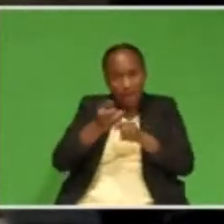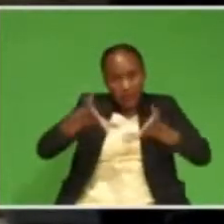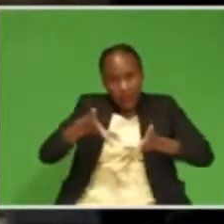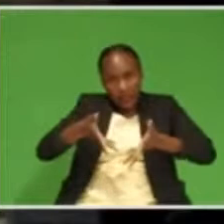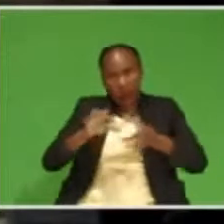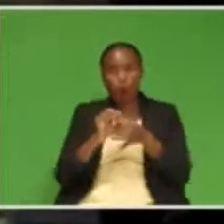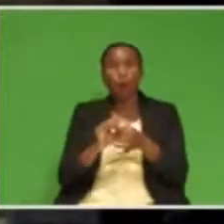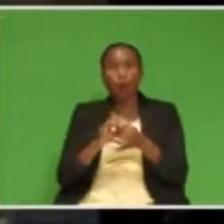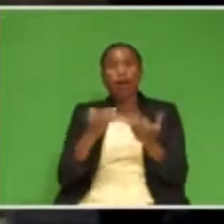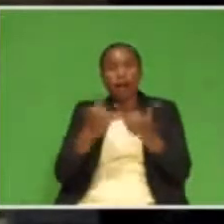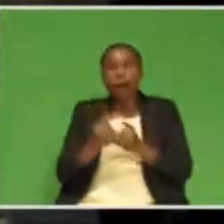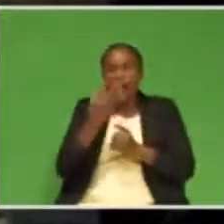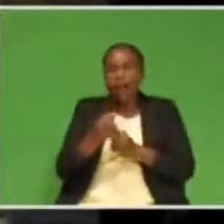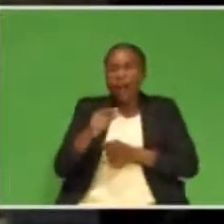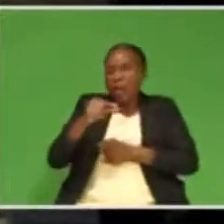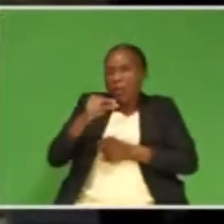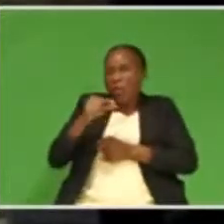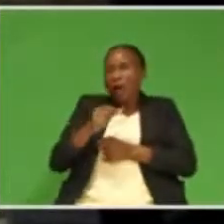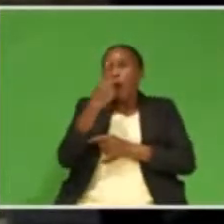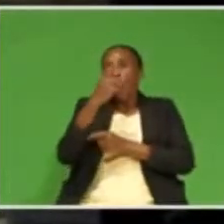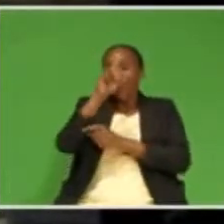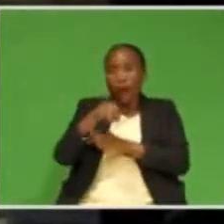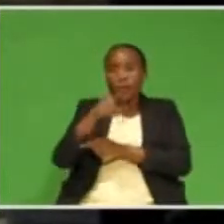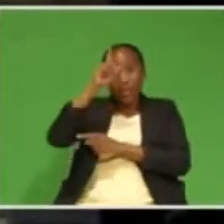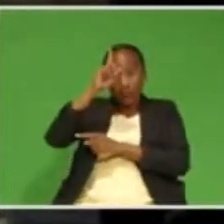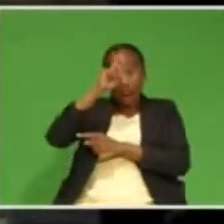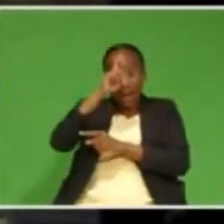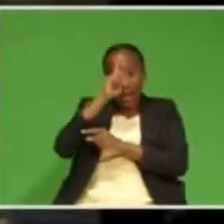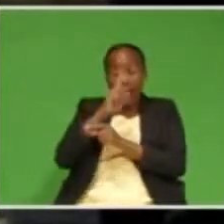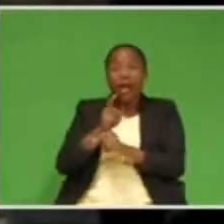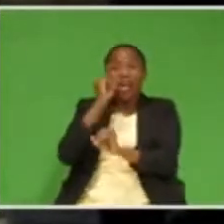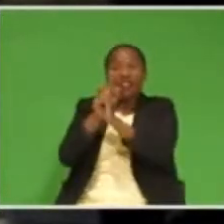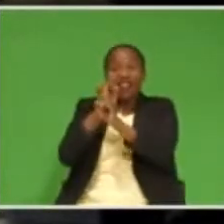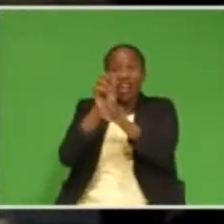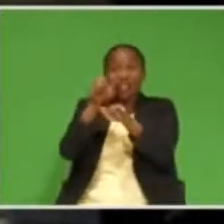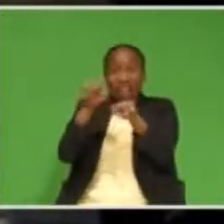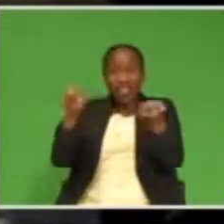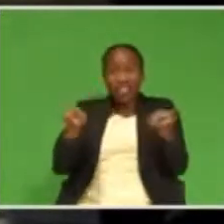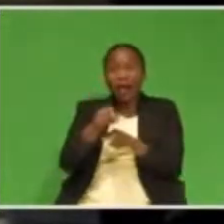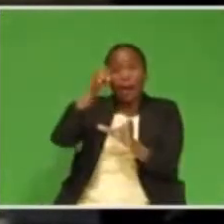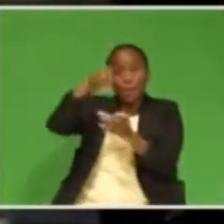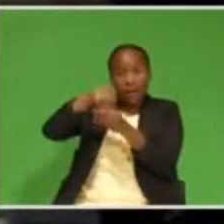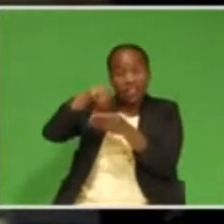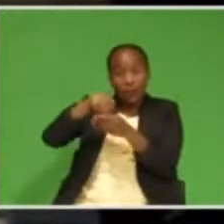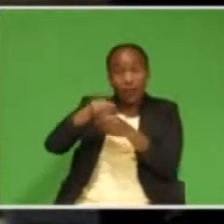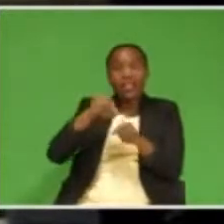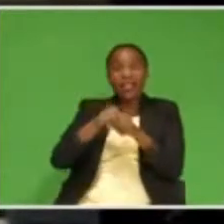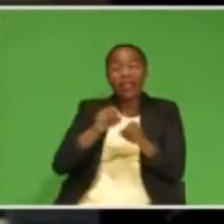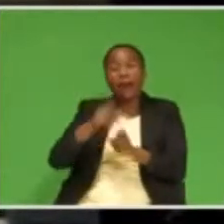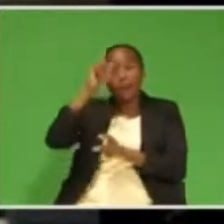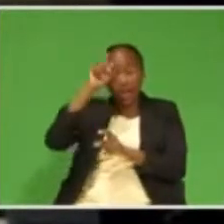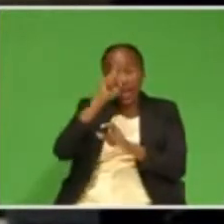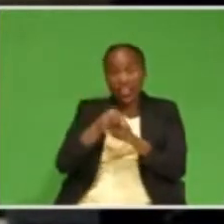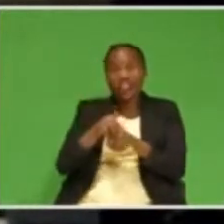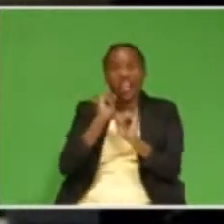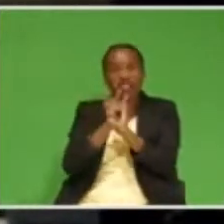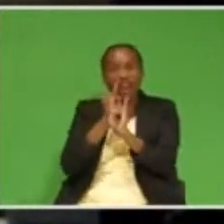almost 1,000 Black industrialists participating in the Black Industrialist